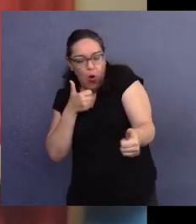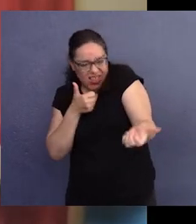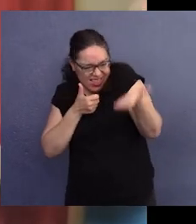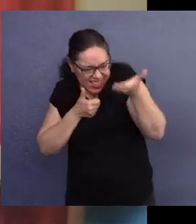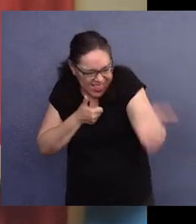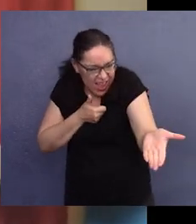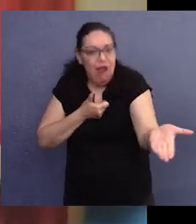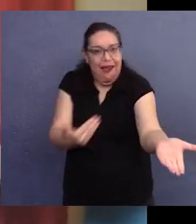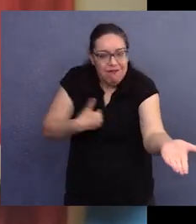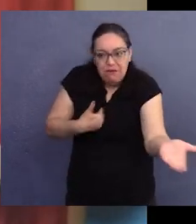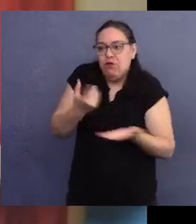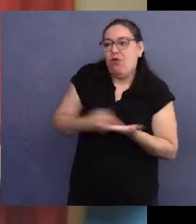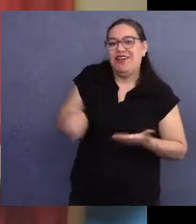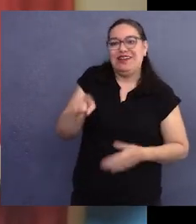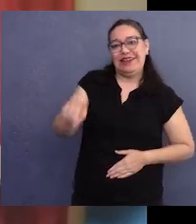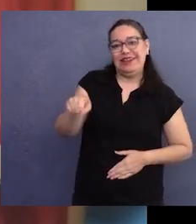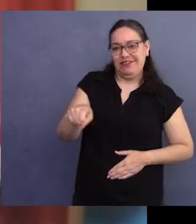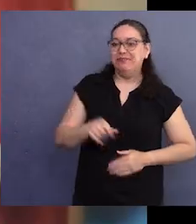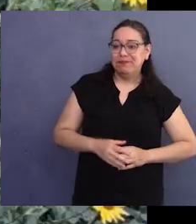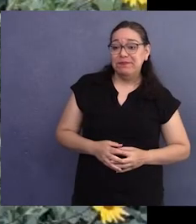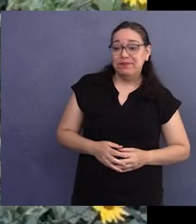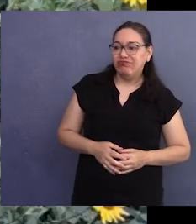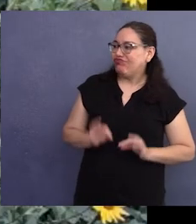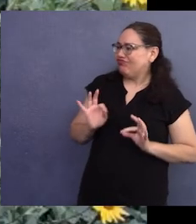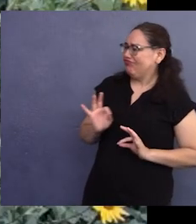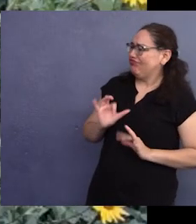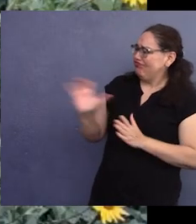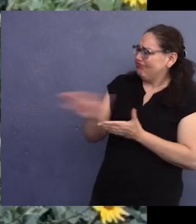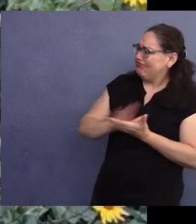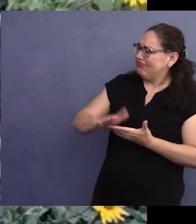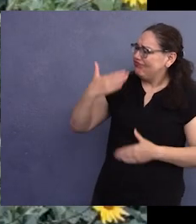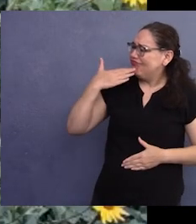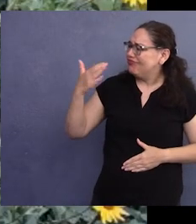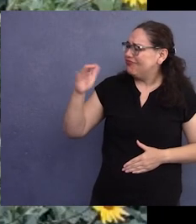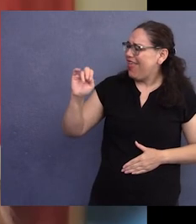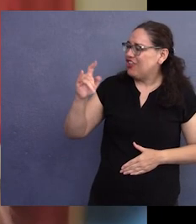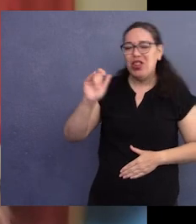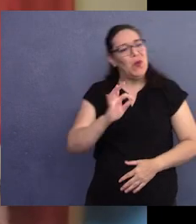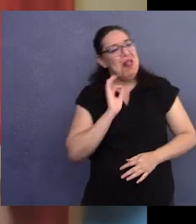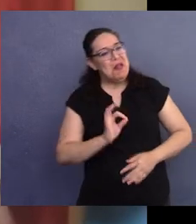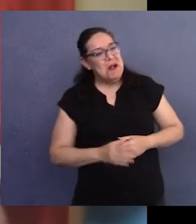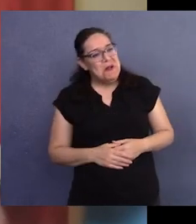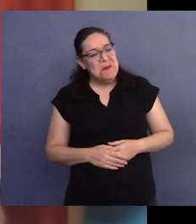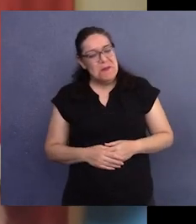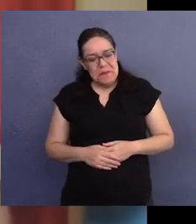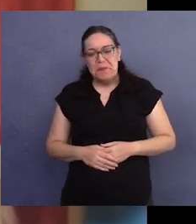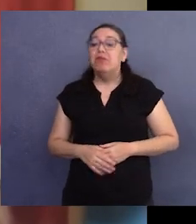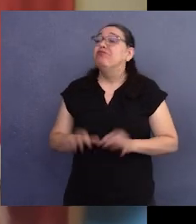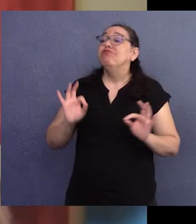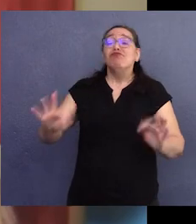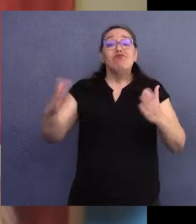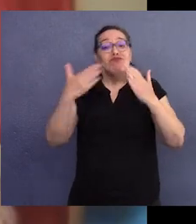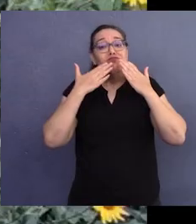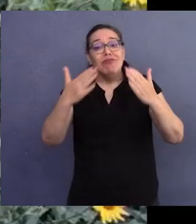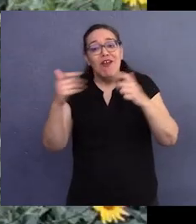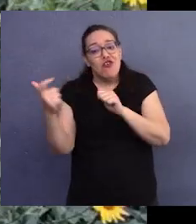what you need. Very nice. Thank you, Angela. Thank you. Very welcome. Thank you. So thank you for all you do.